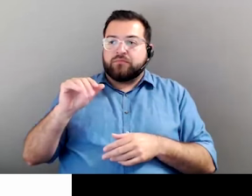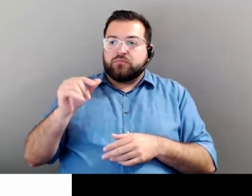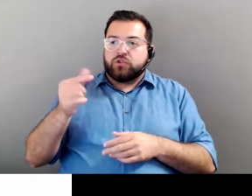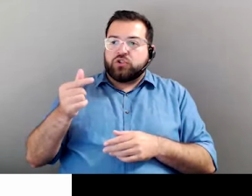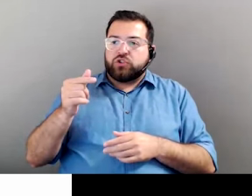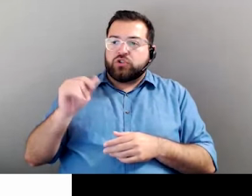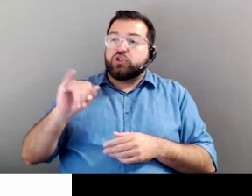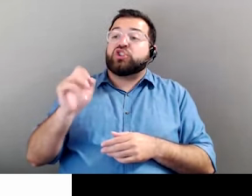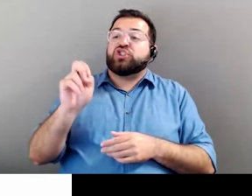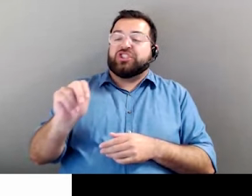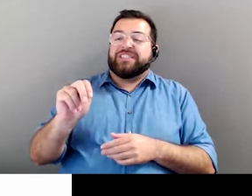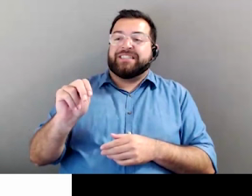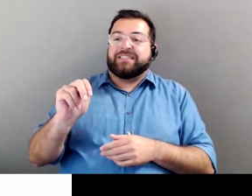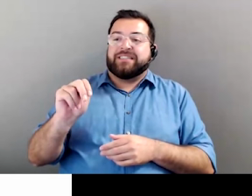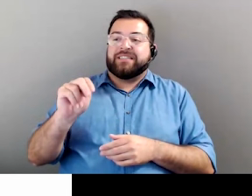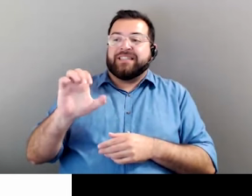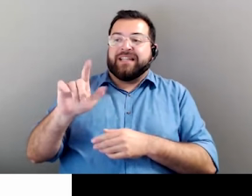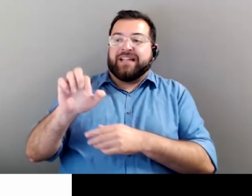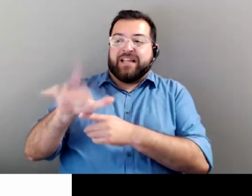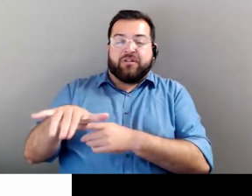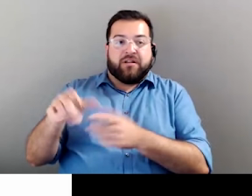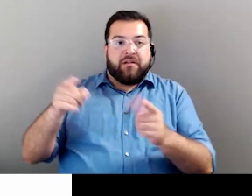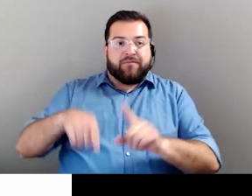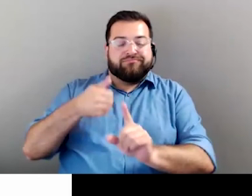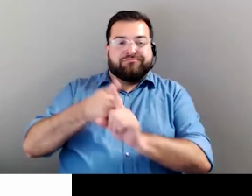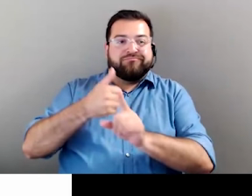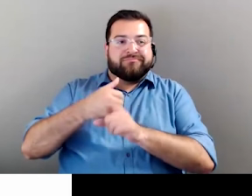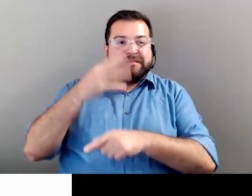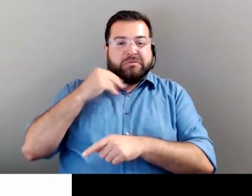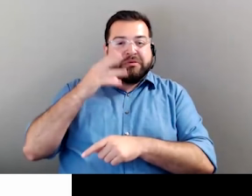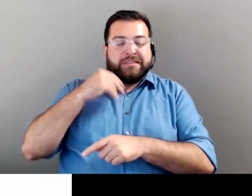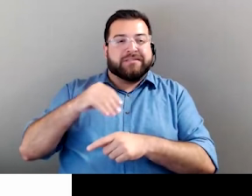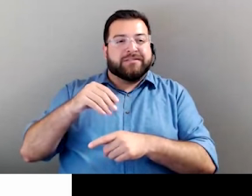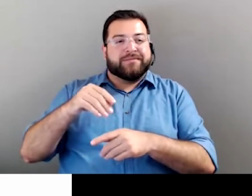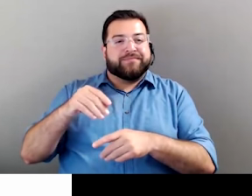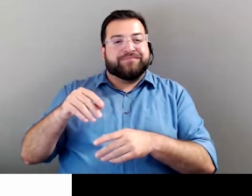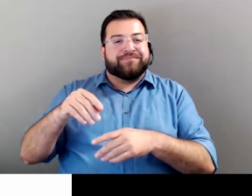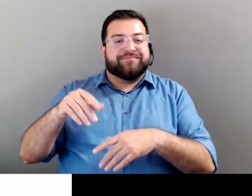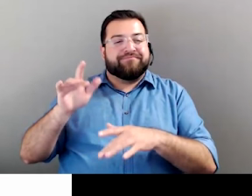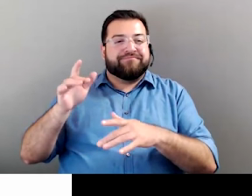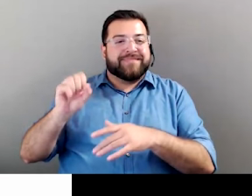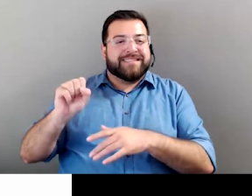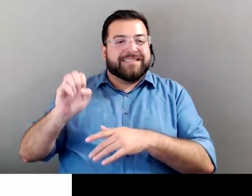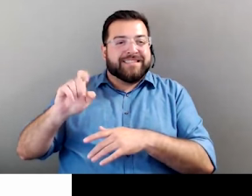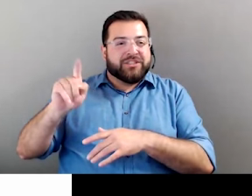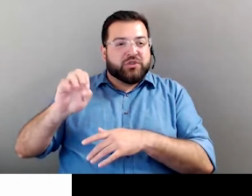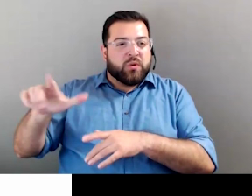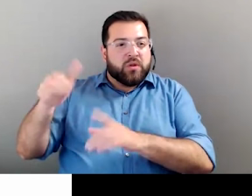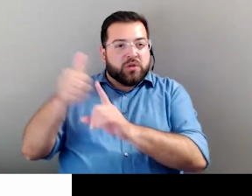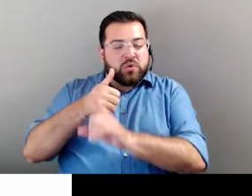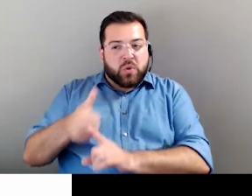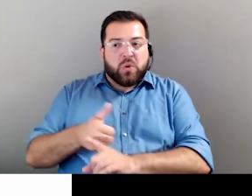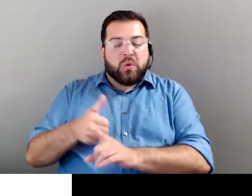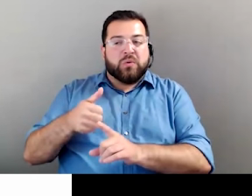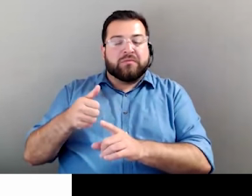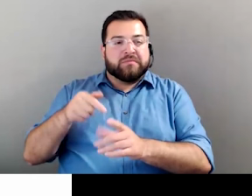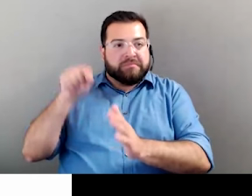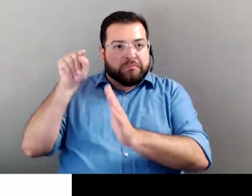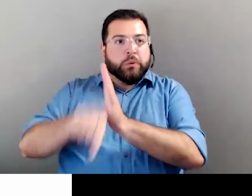was sexually assaulted and murdered on campus by another student that she didn't know of. And